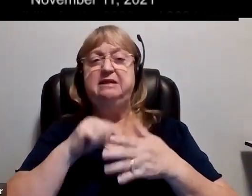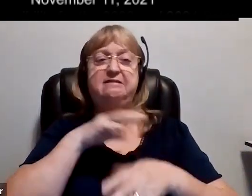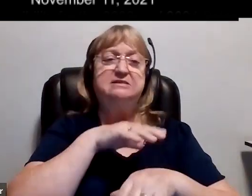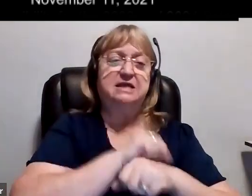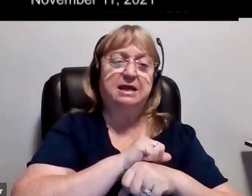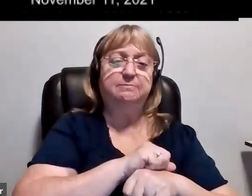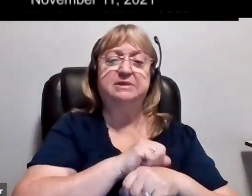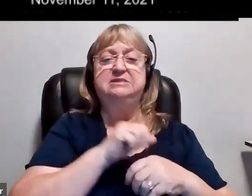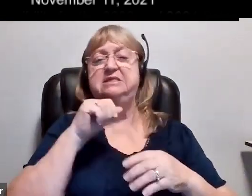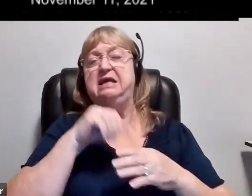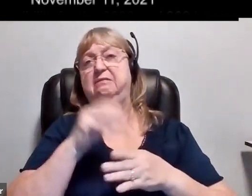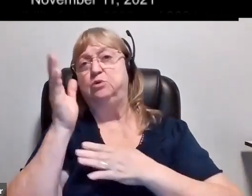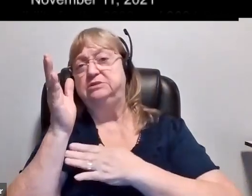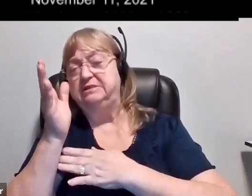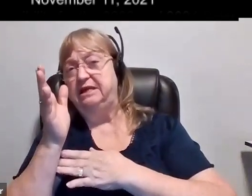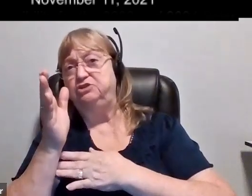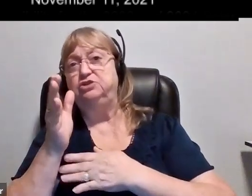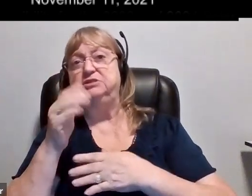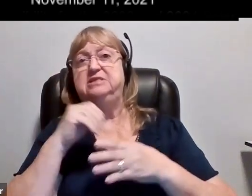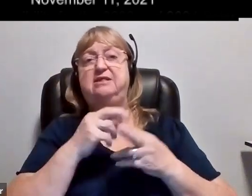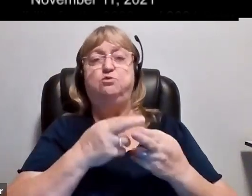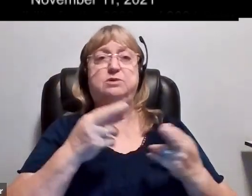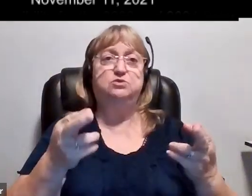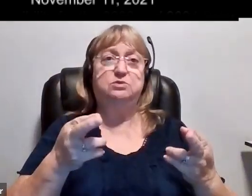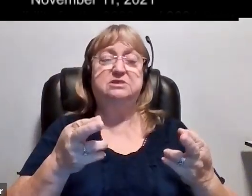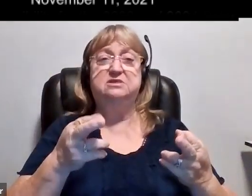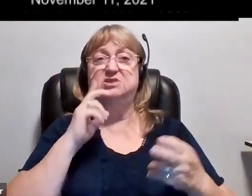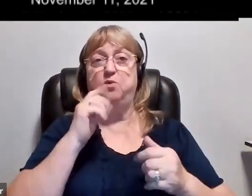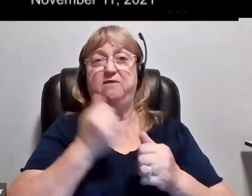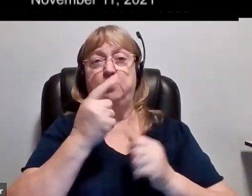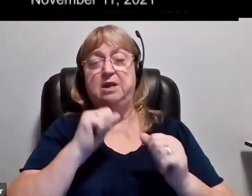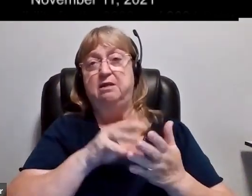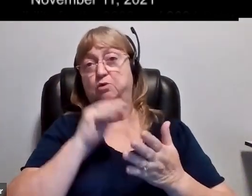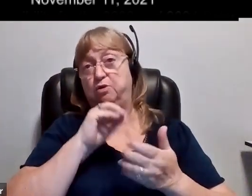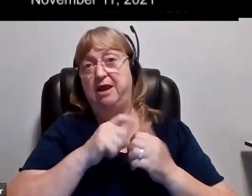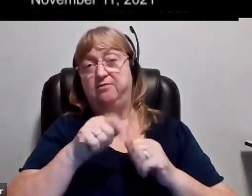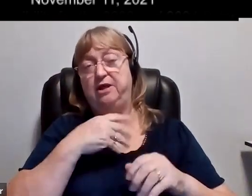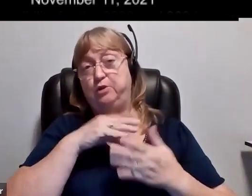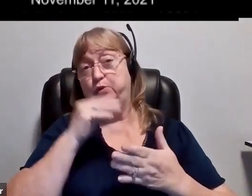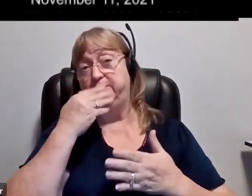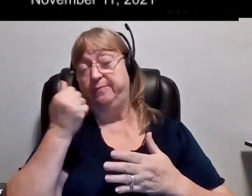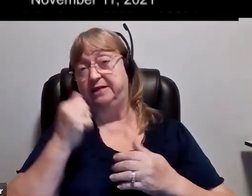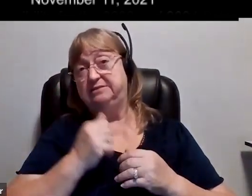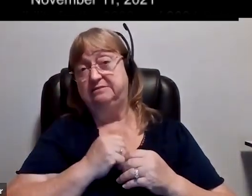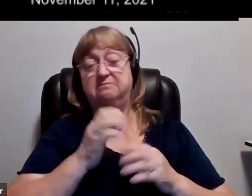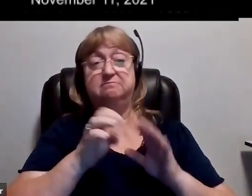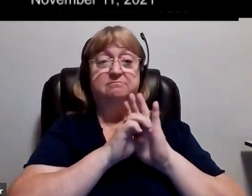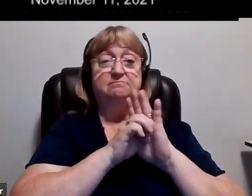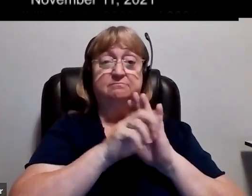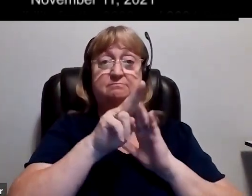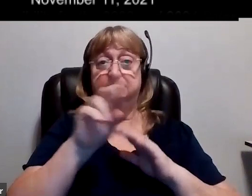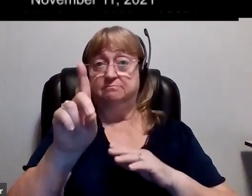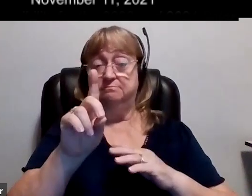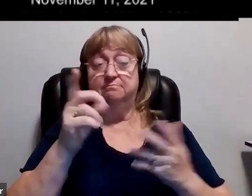the presentations and the resources, so everyone can learn how they learn best. An example of universal design is